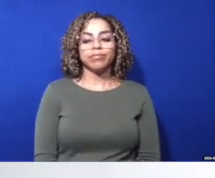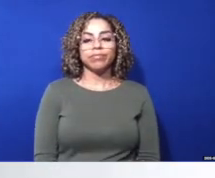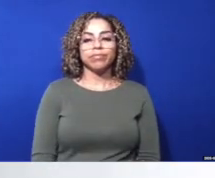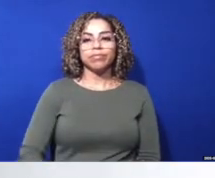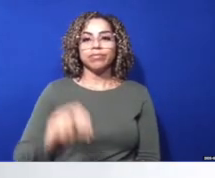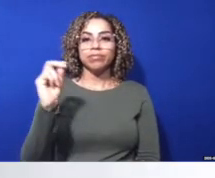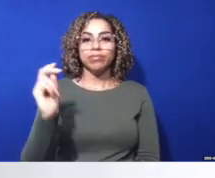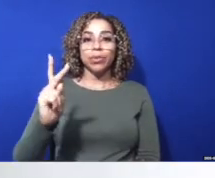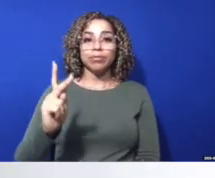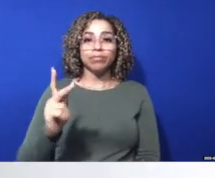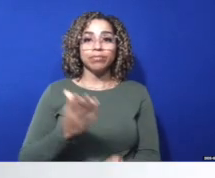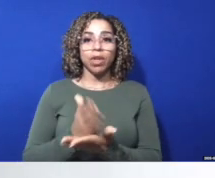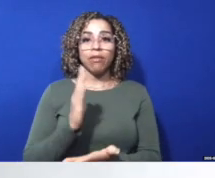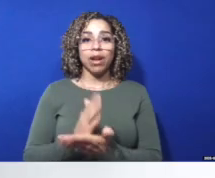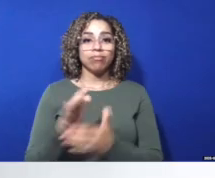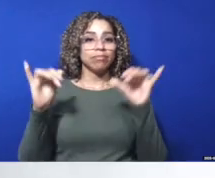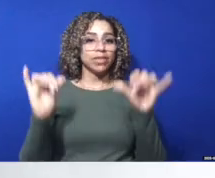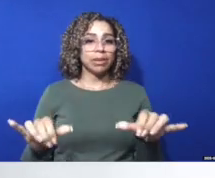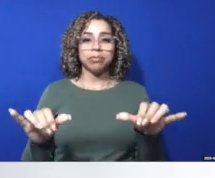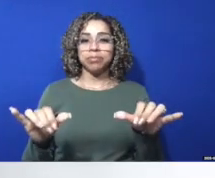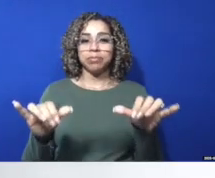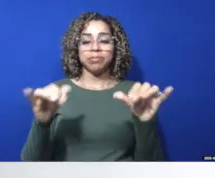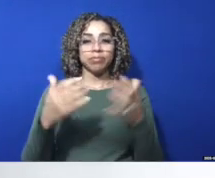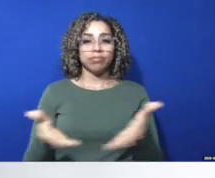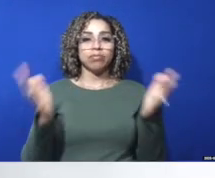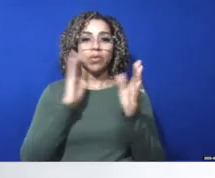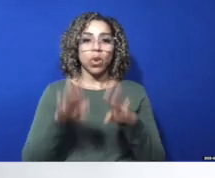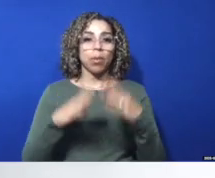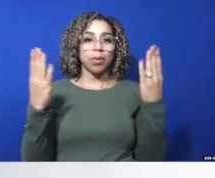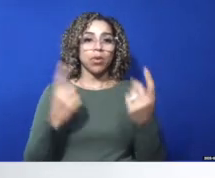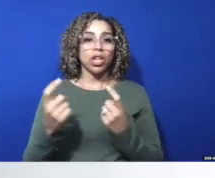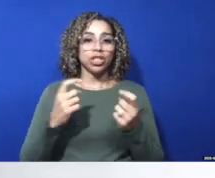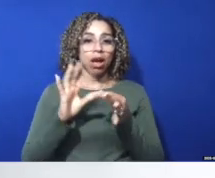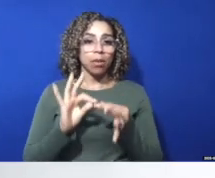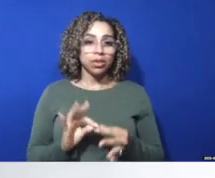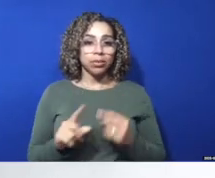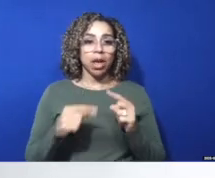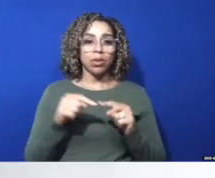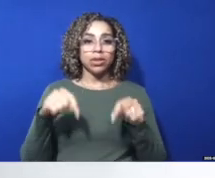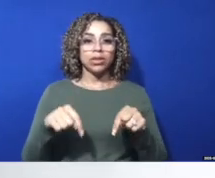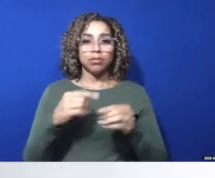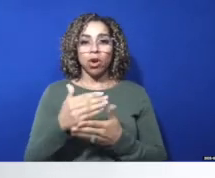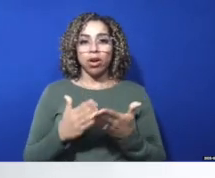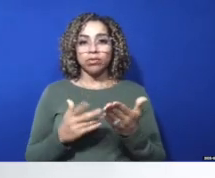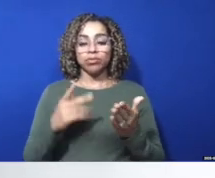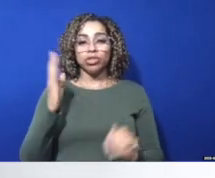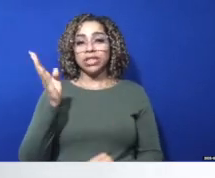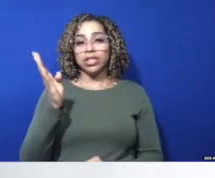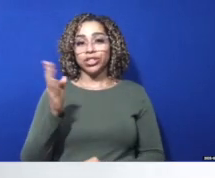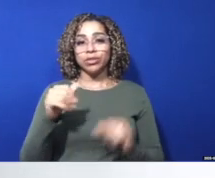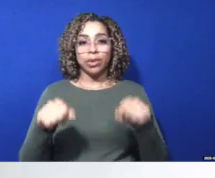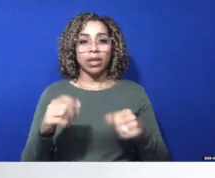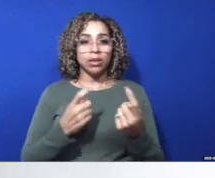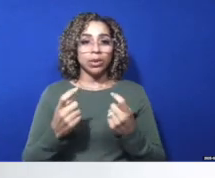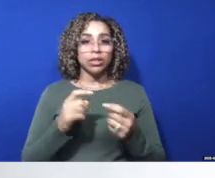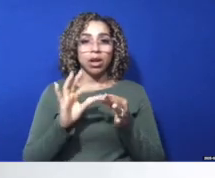Okay. All right, so folks, same deal. We'll open the floor for questions and comments about this part of the presentation. To ask a question or make a comment,